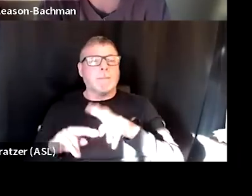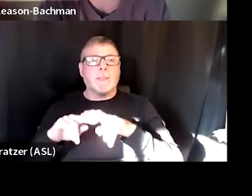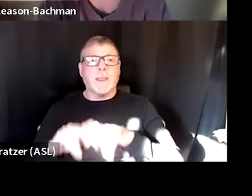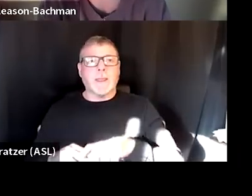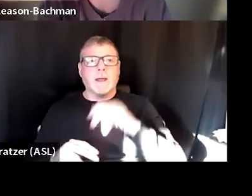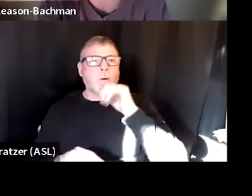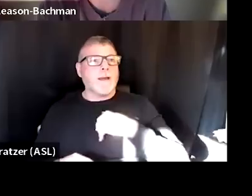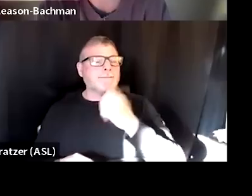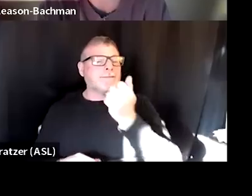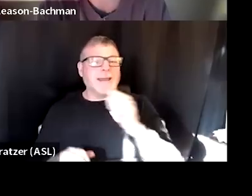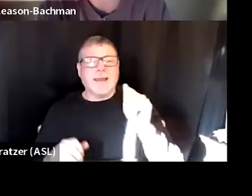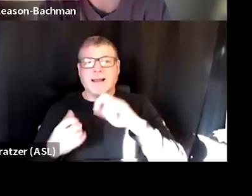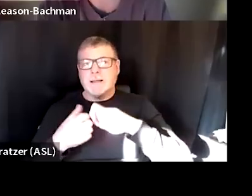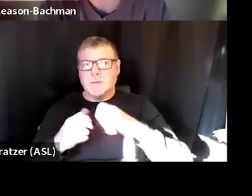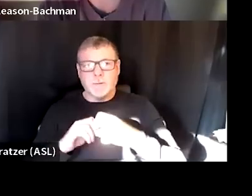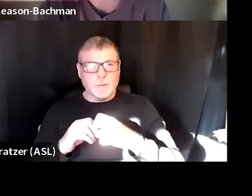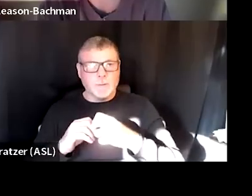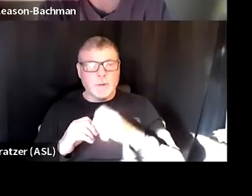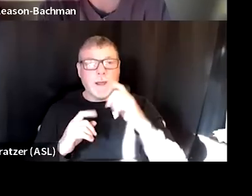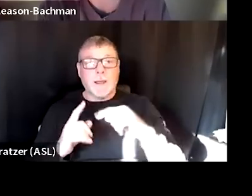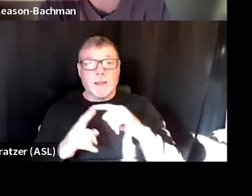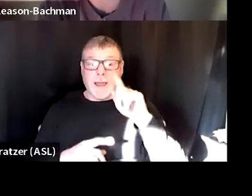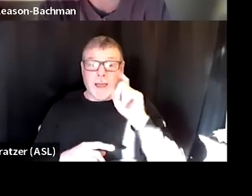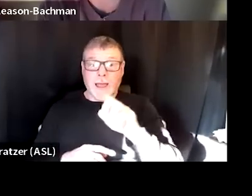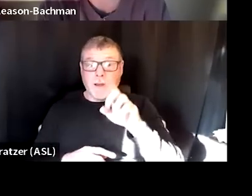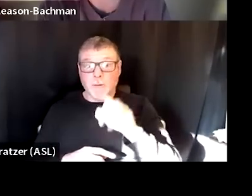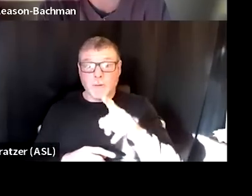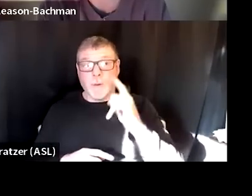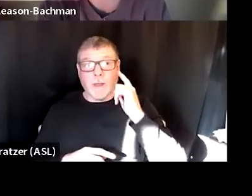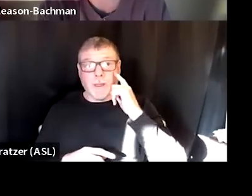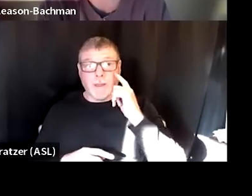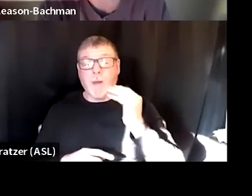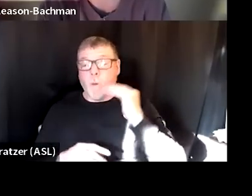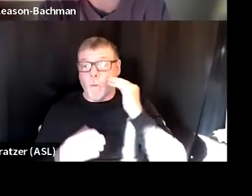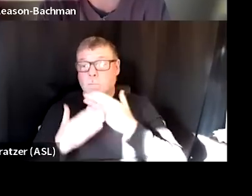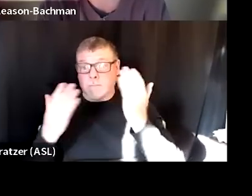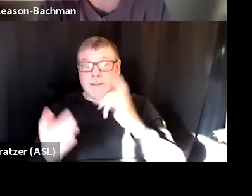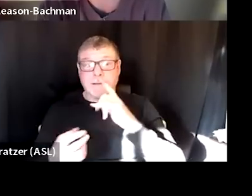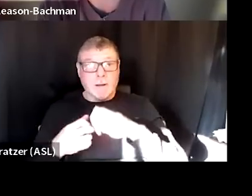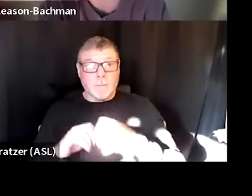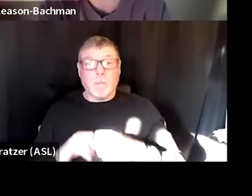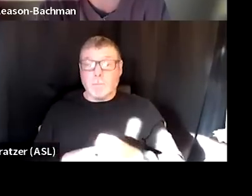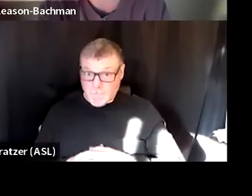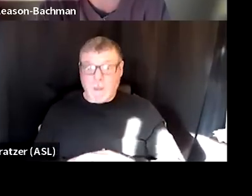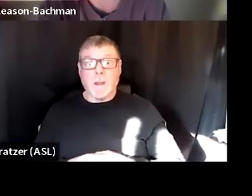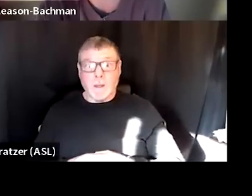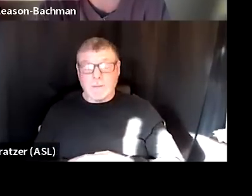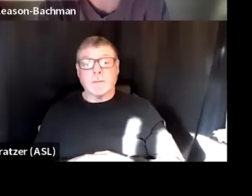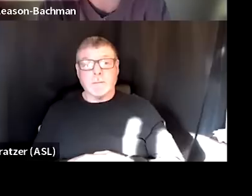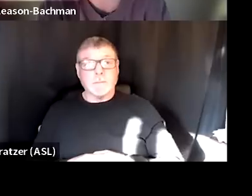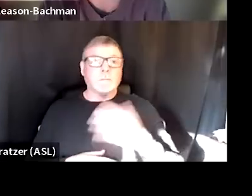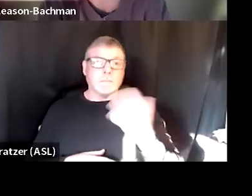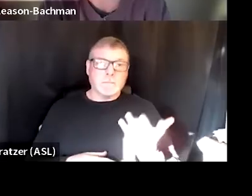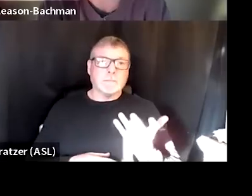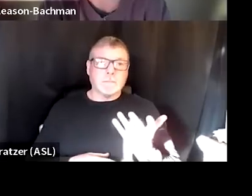have any issues at ever, and then I ask them, do you consider being homeless a trauma? Yeah. I said, okay, so